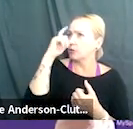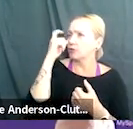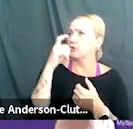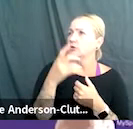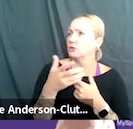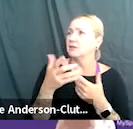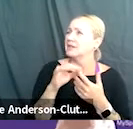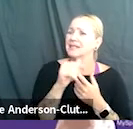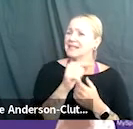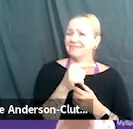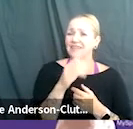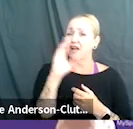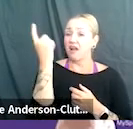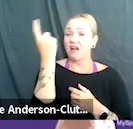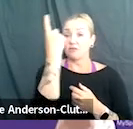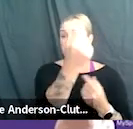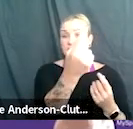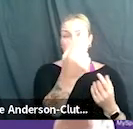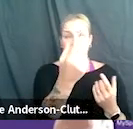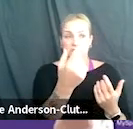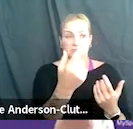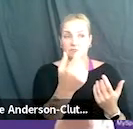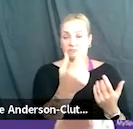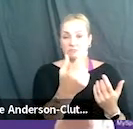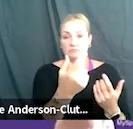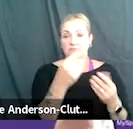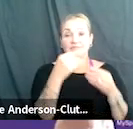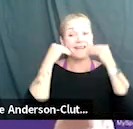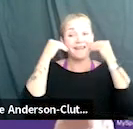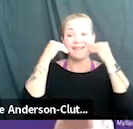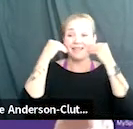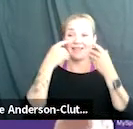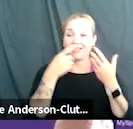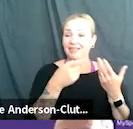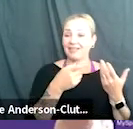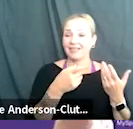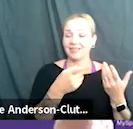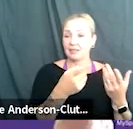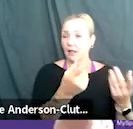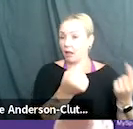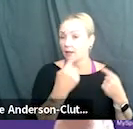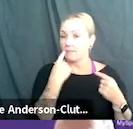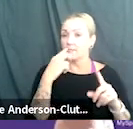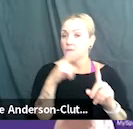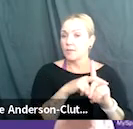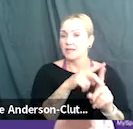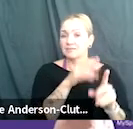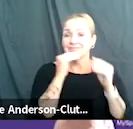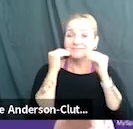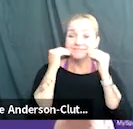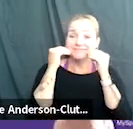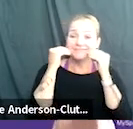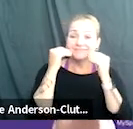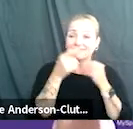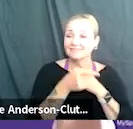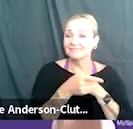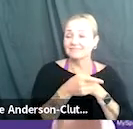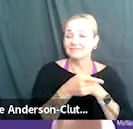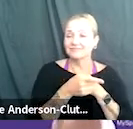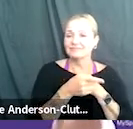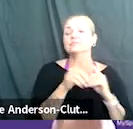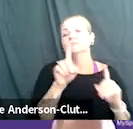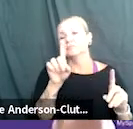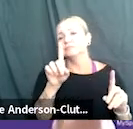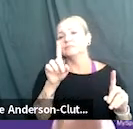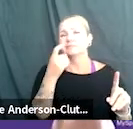in the middle of all this, he always smiled and didn't look perturbed. His mom did say though, because I was talking to her